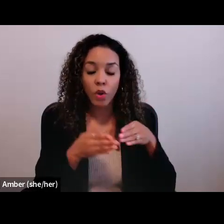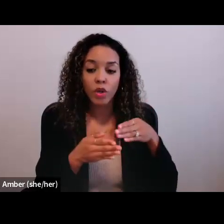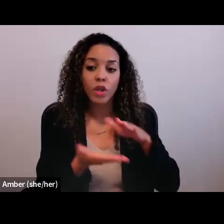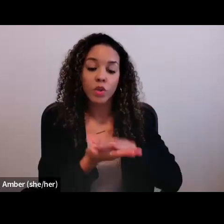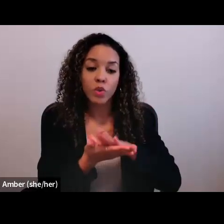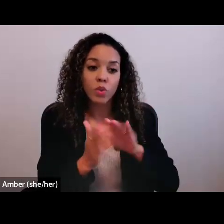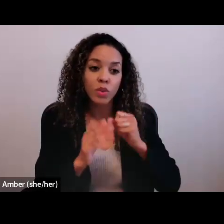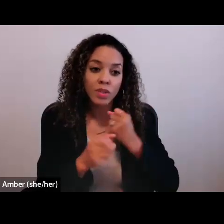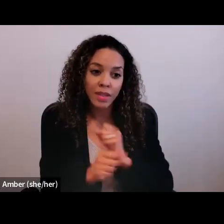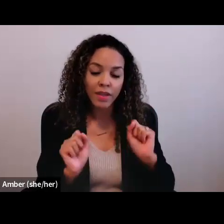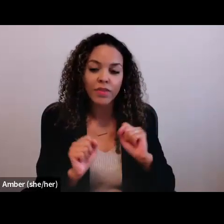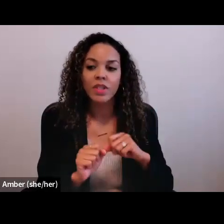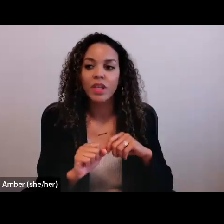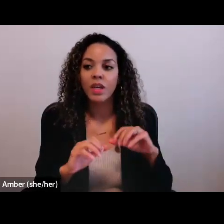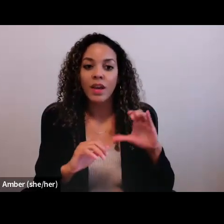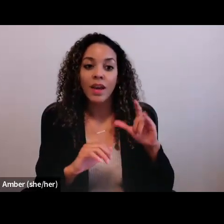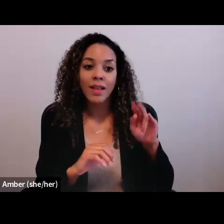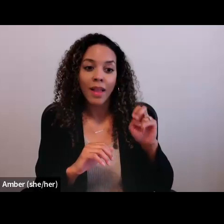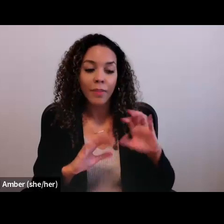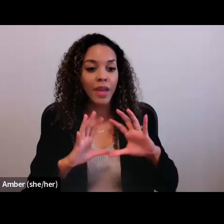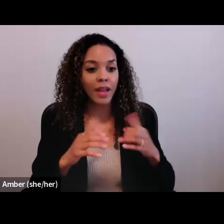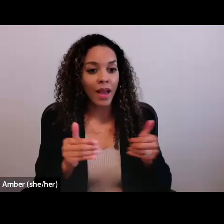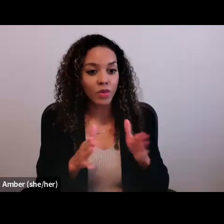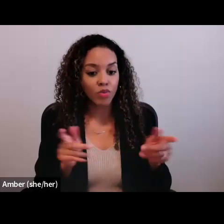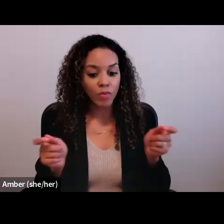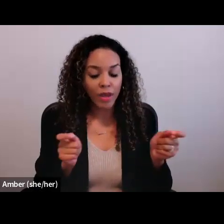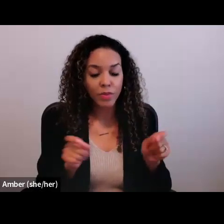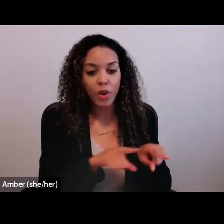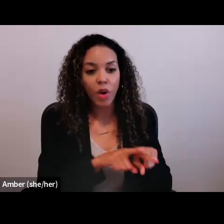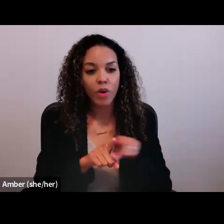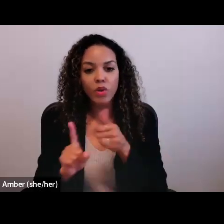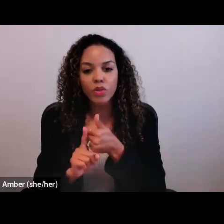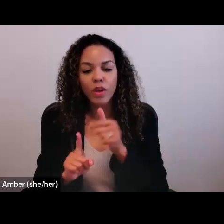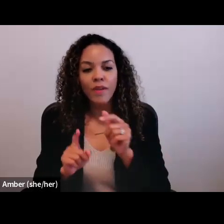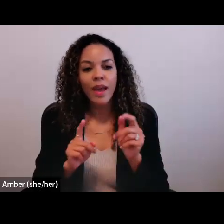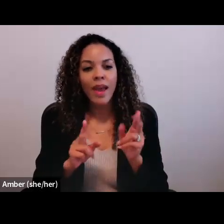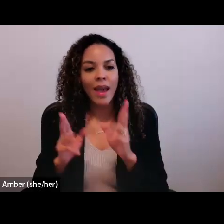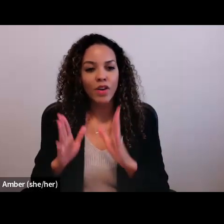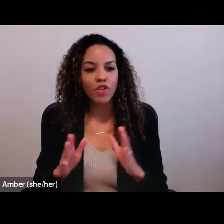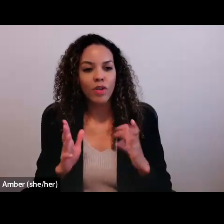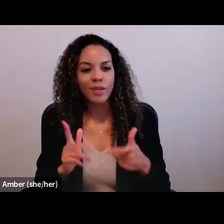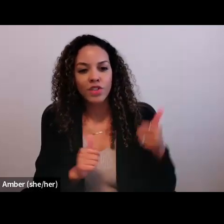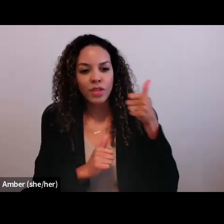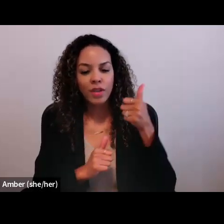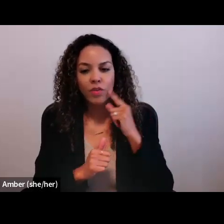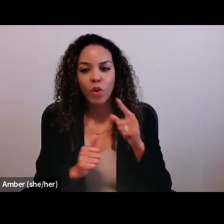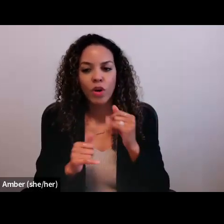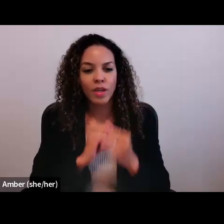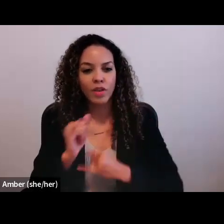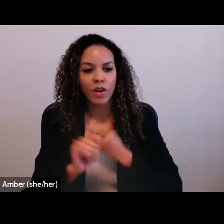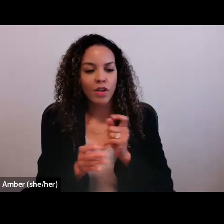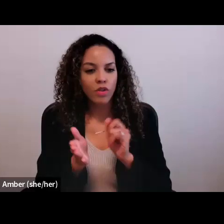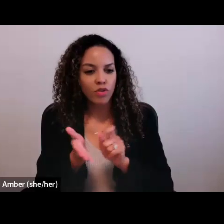Classroom Management. She also serves as editor-in-chief for the International Journal of School and